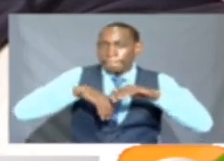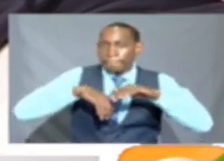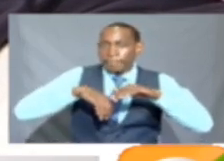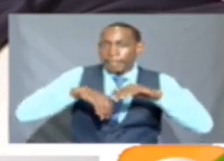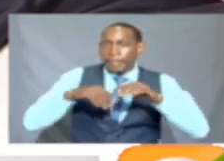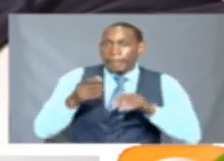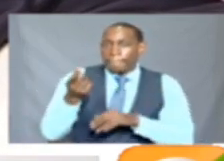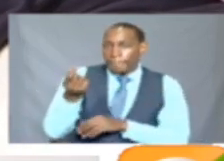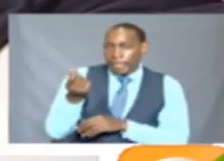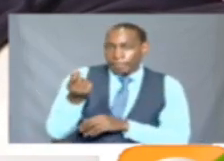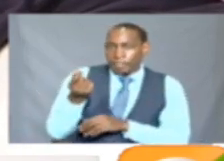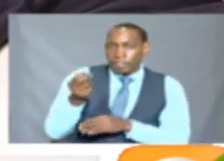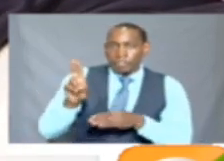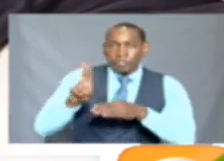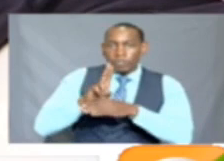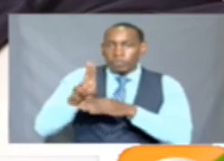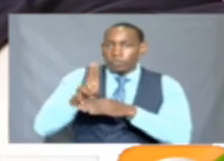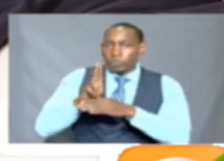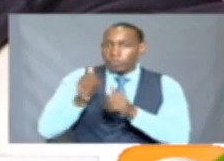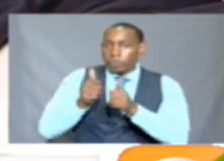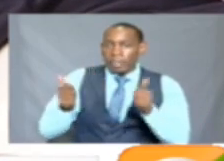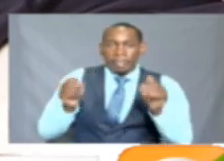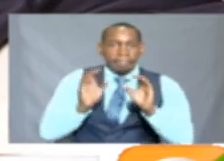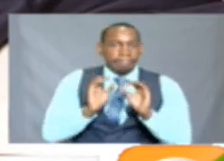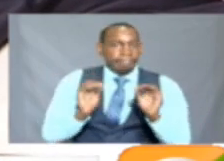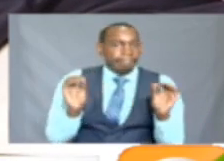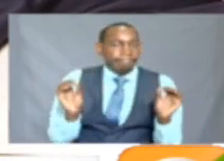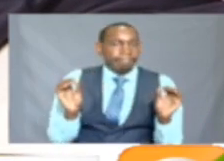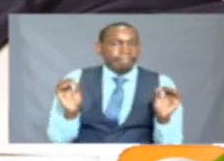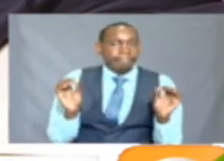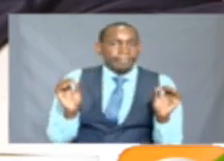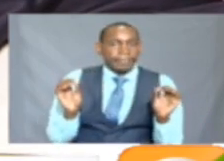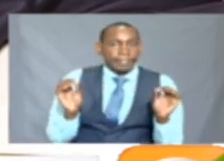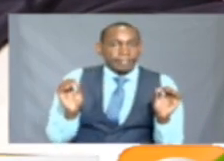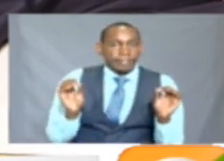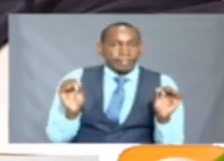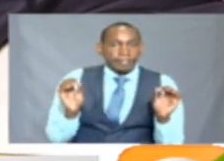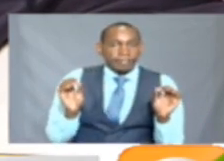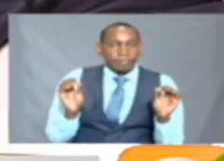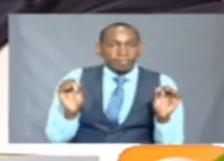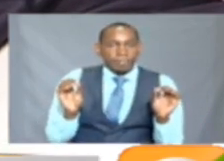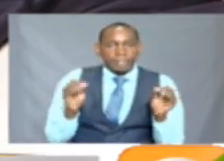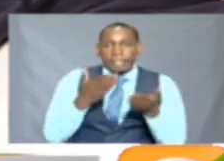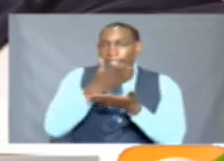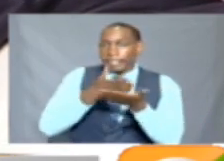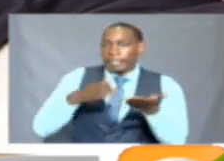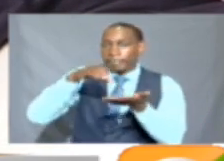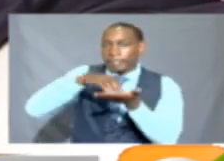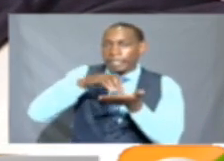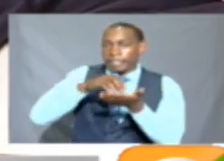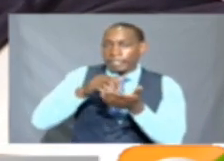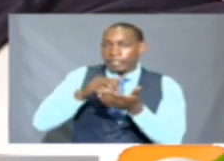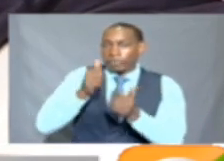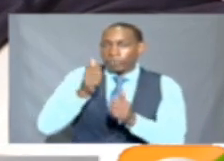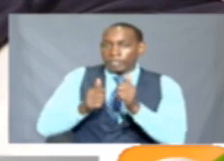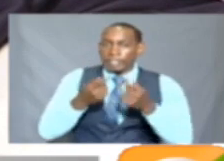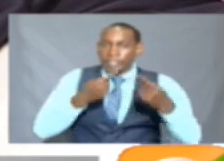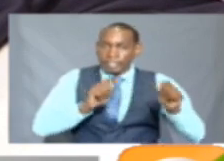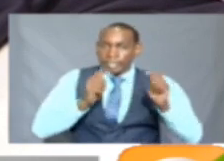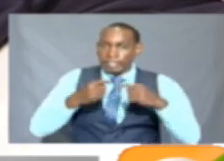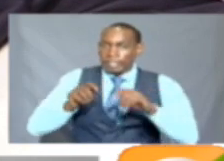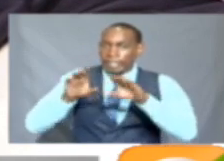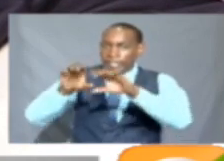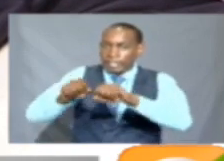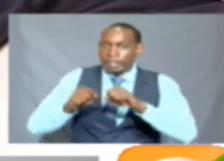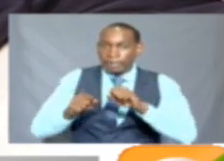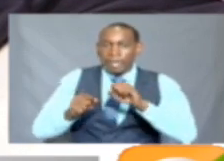the money is not properly utilized. So like in some of the cases we're trying to recover, there isn't much